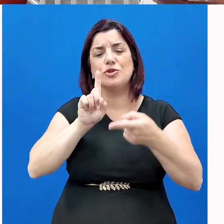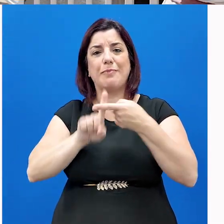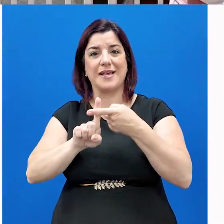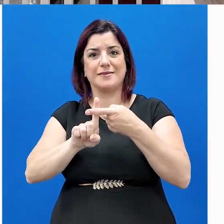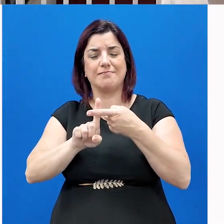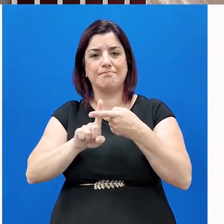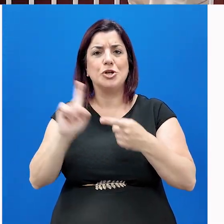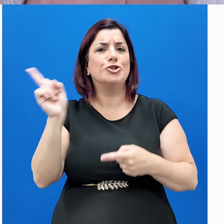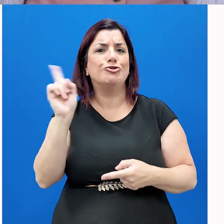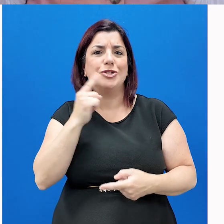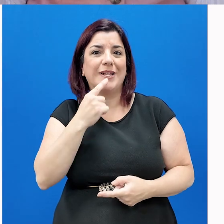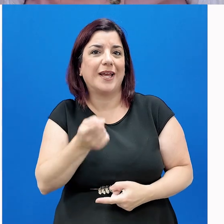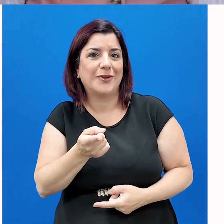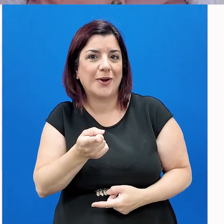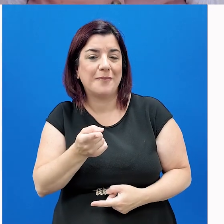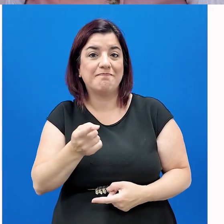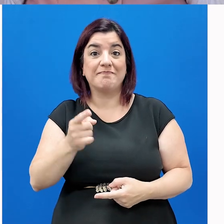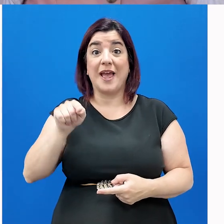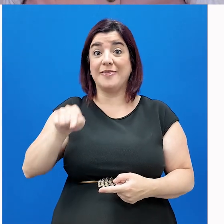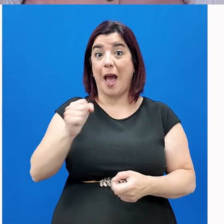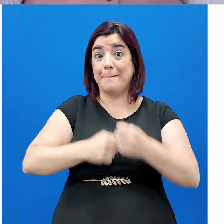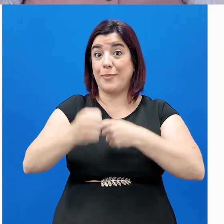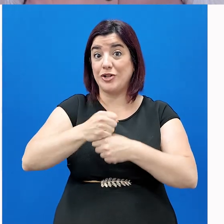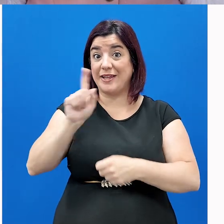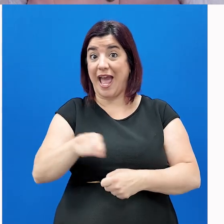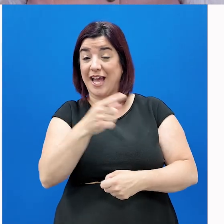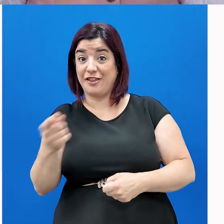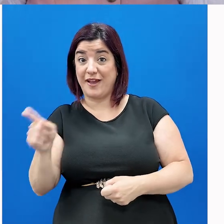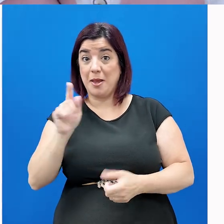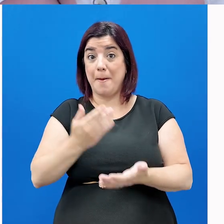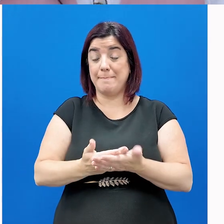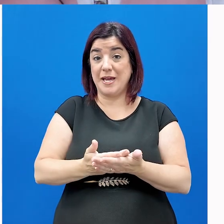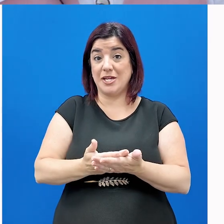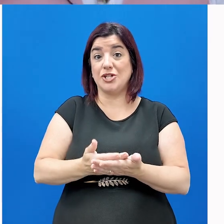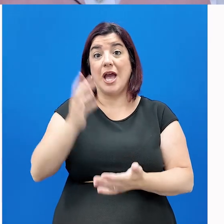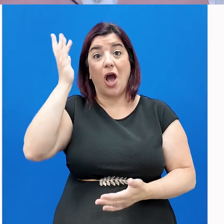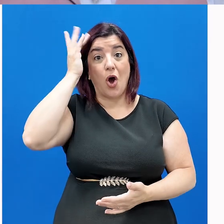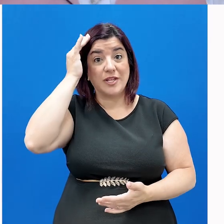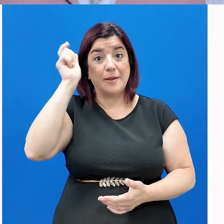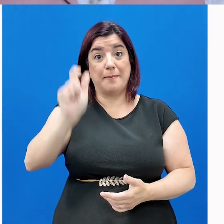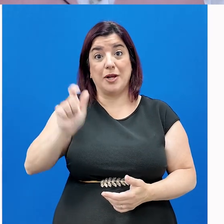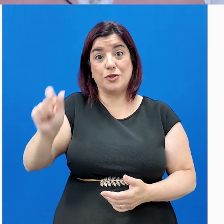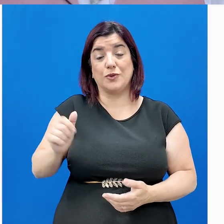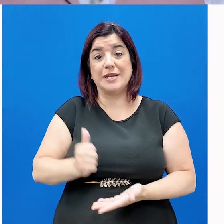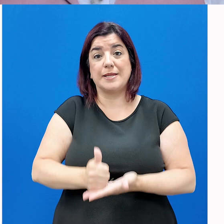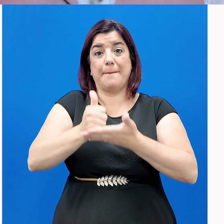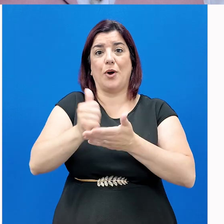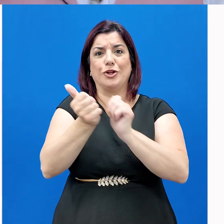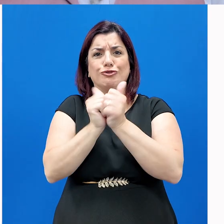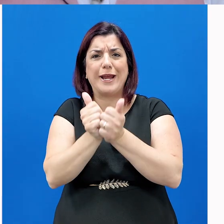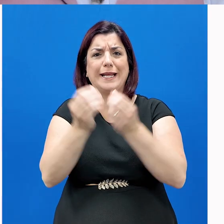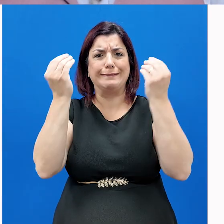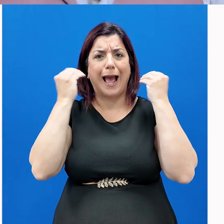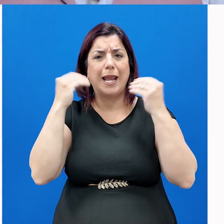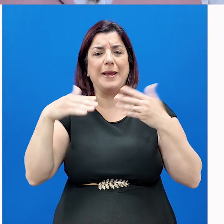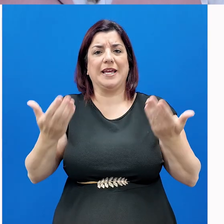through Erasmus+. Activate is all about strengthening autistic advocacy, supporting training young autistic people